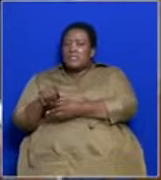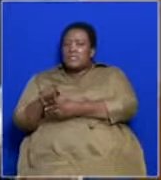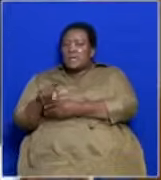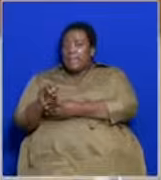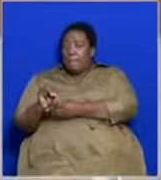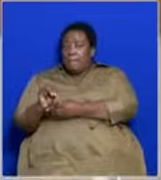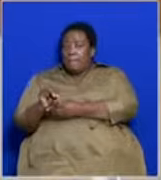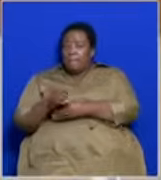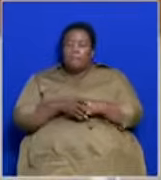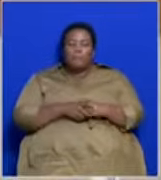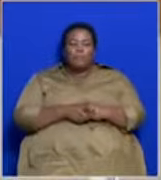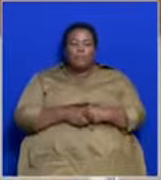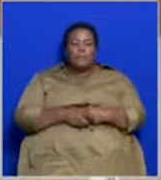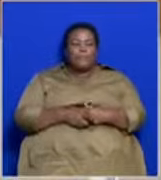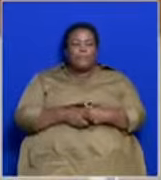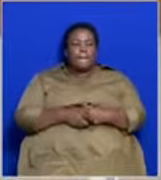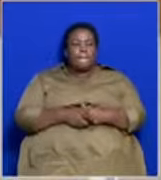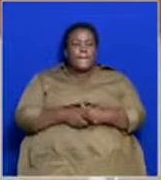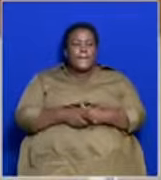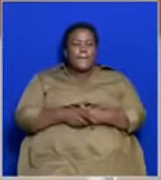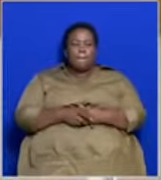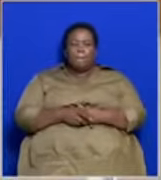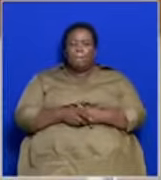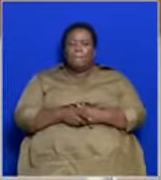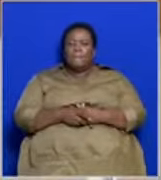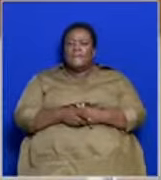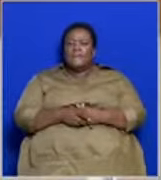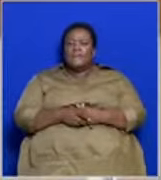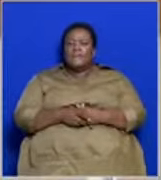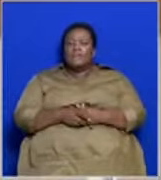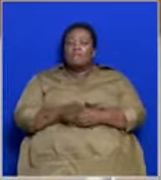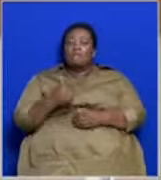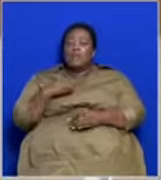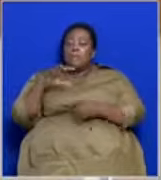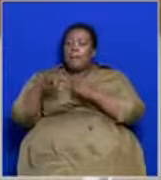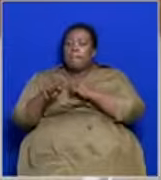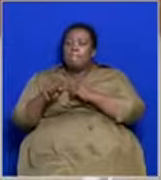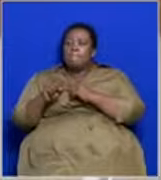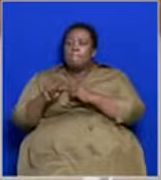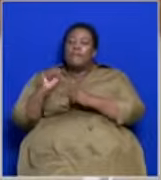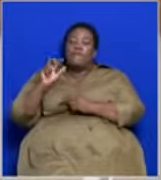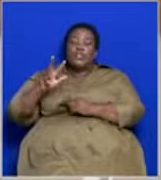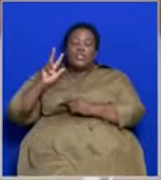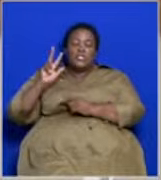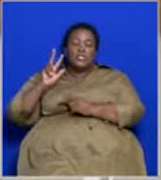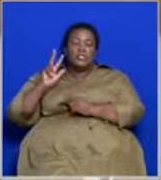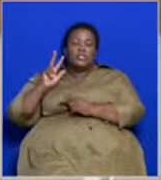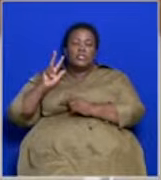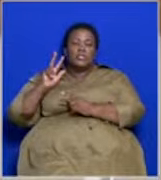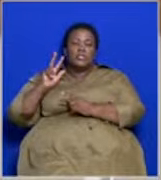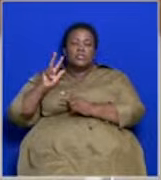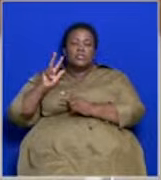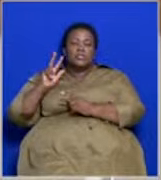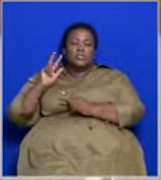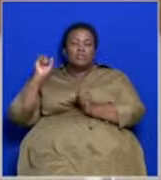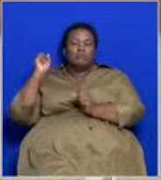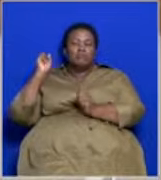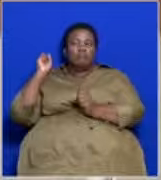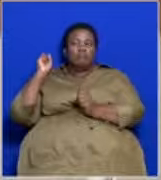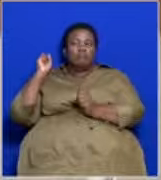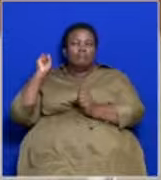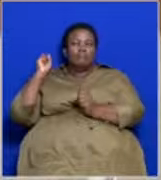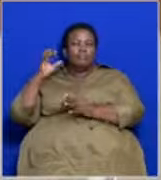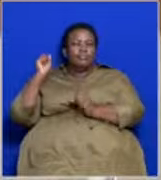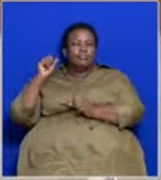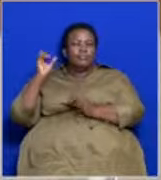I find at page 242 an affidavit you deposed to. It would appear that you did so on the